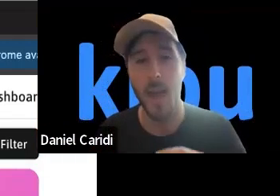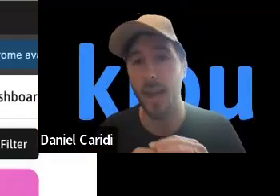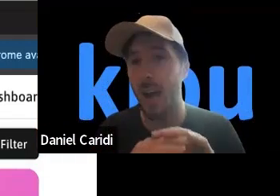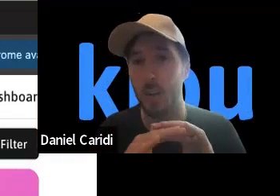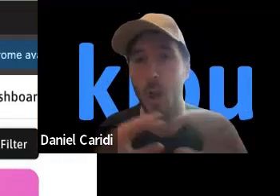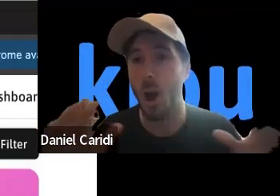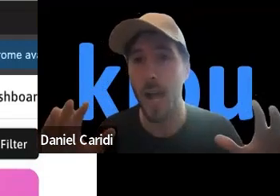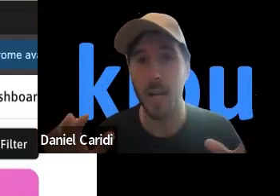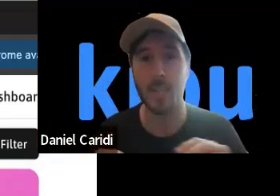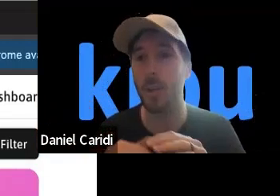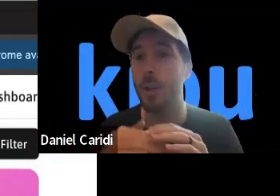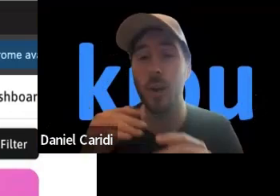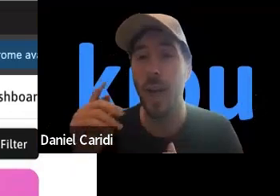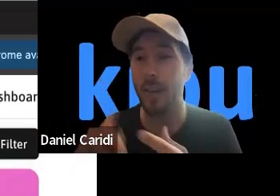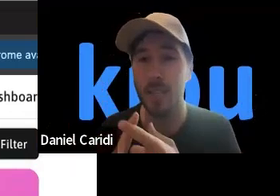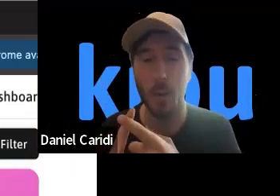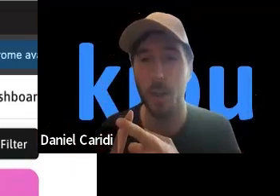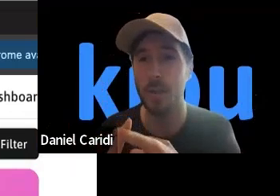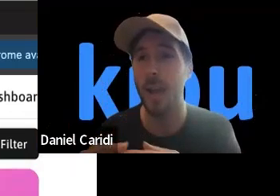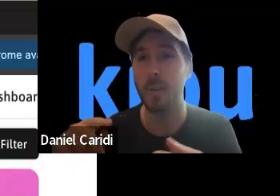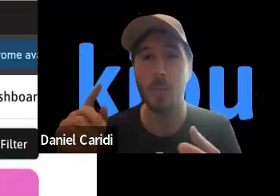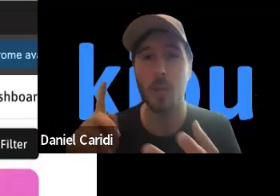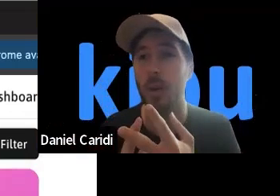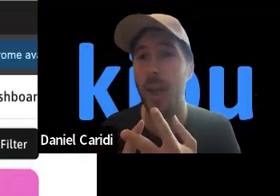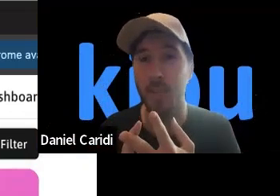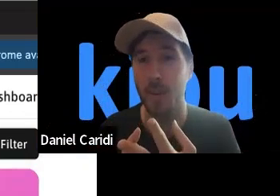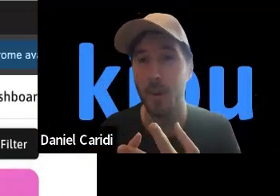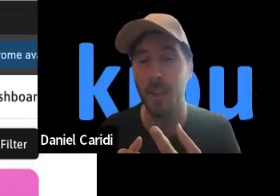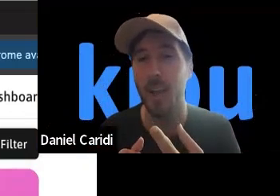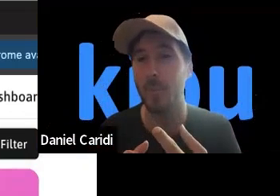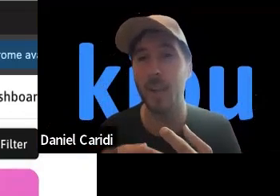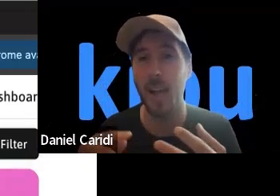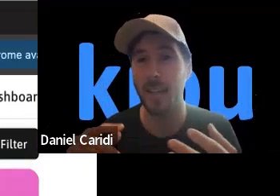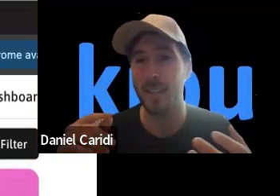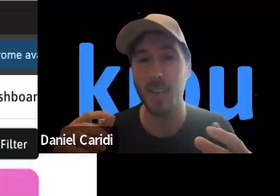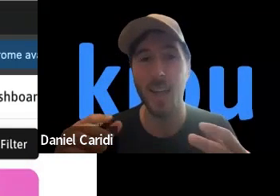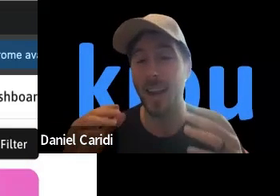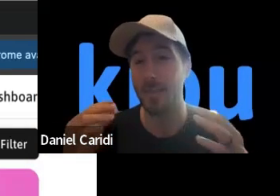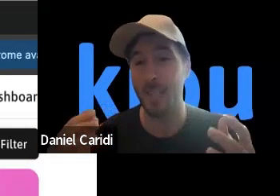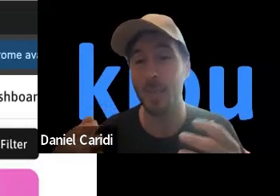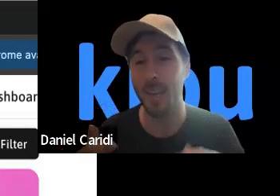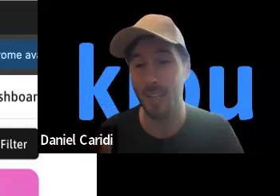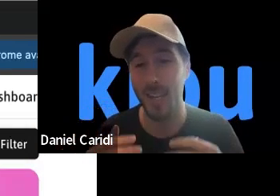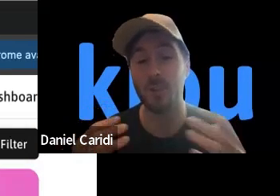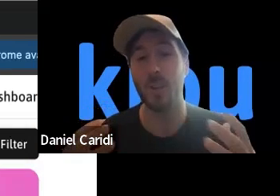rate. And it covers all access. Like you could join every single one of those live streams. You could join every single one of the on-demand classes. And it's meant to be an